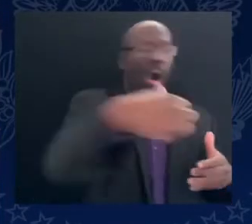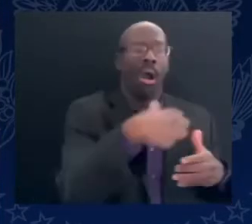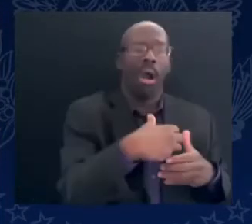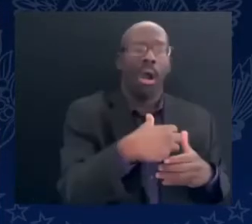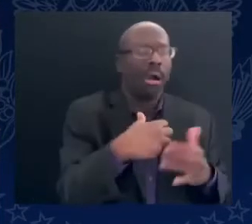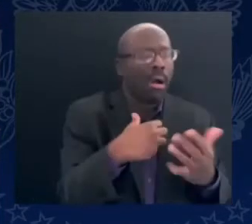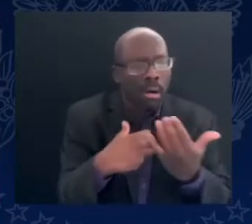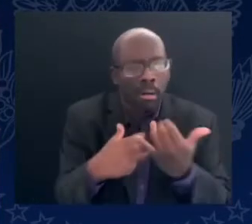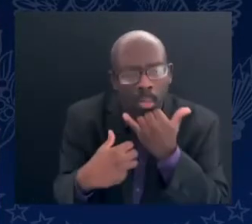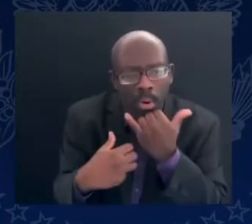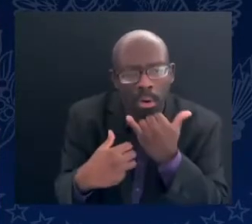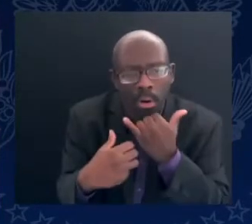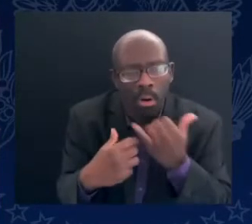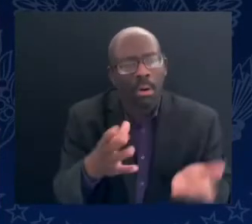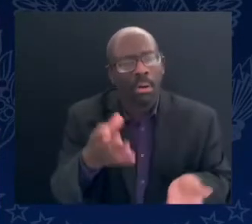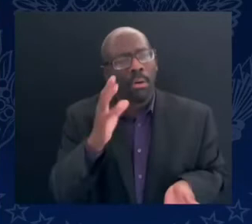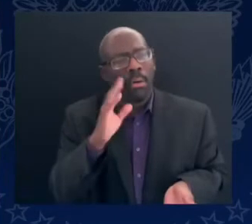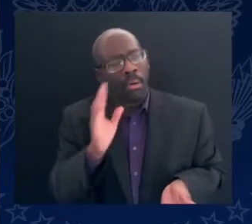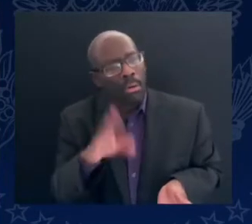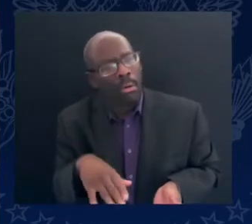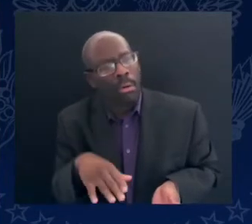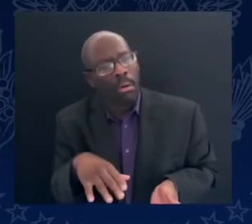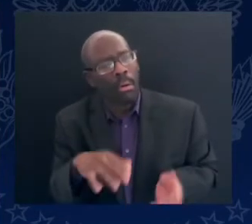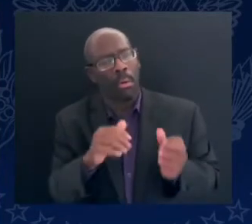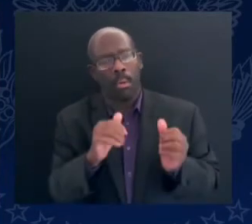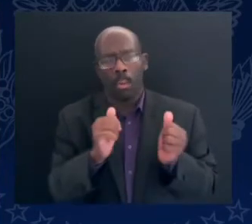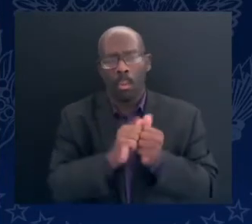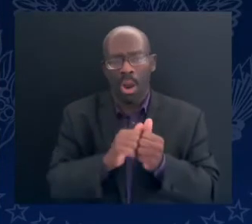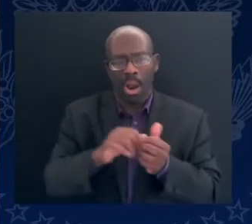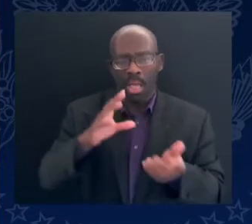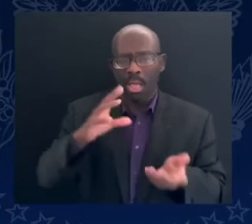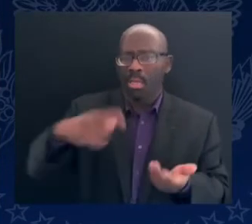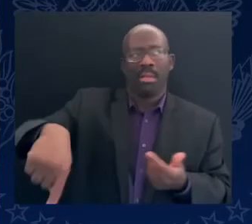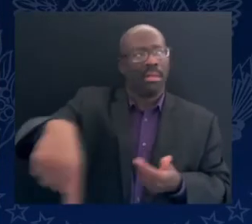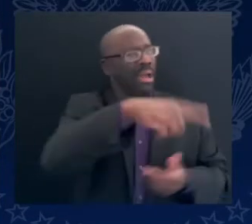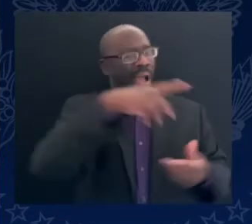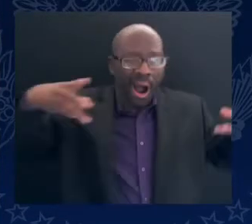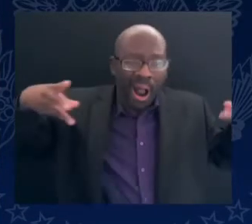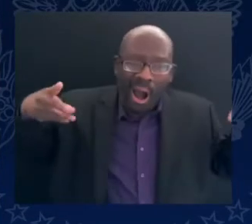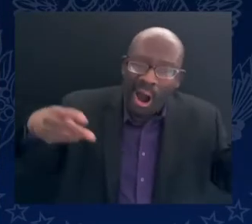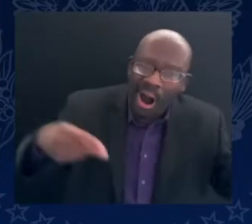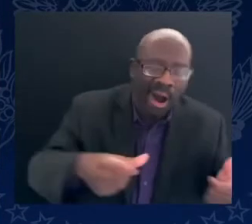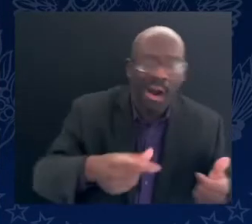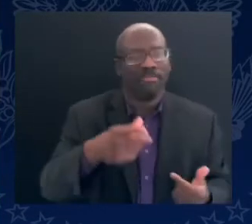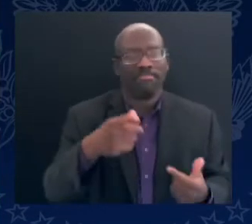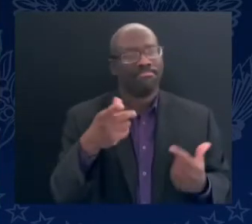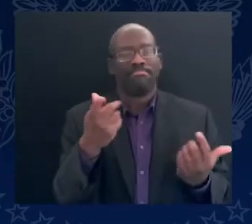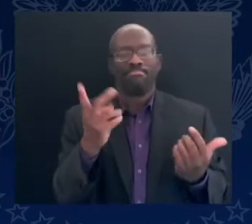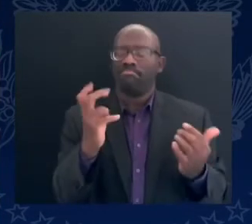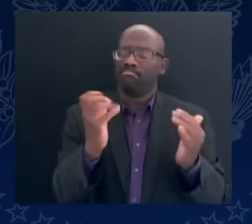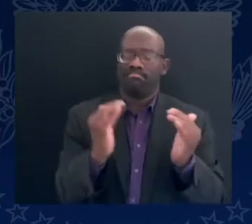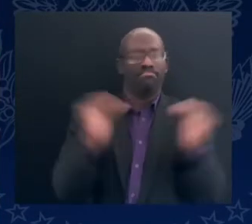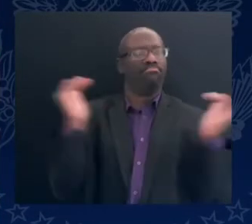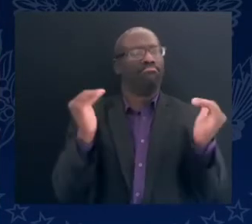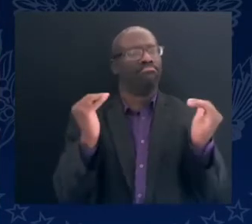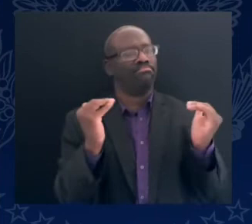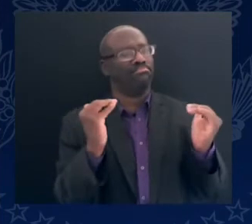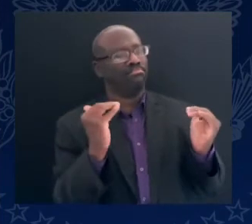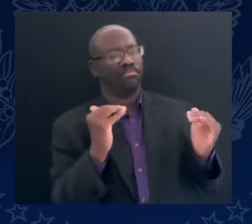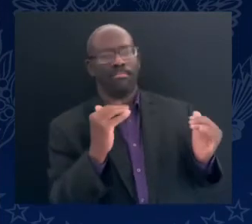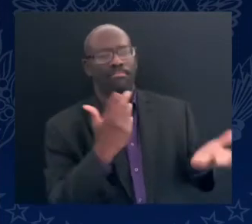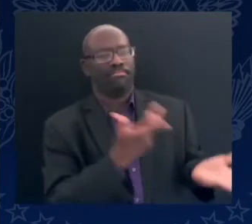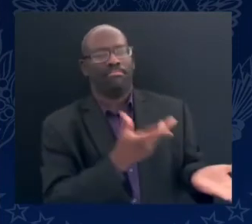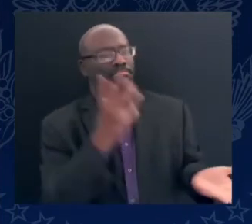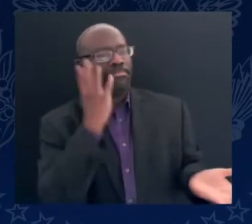know, with all the money that's in this room, we can't bring this boy back to life. It was a real realization